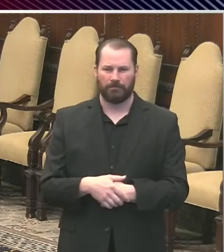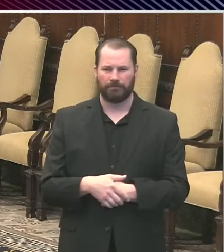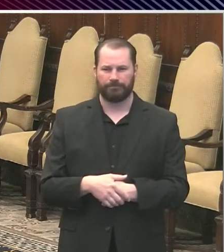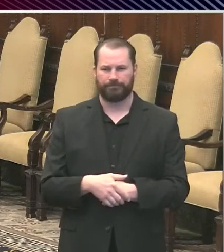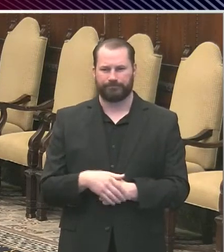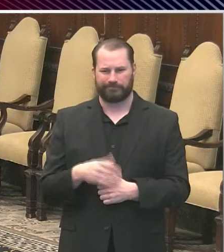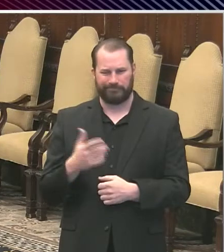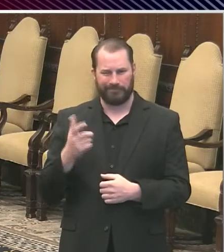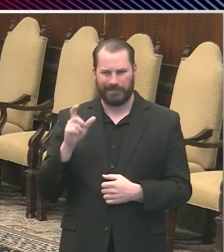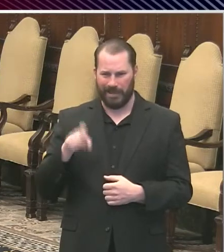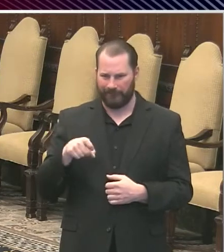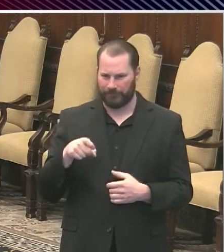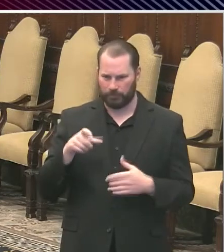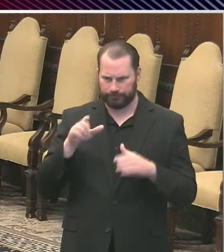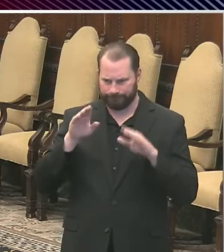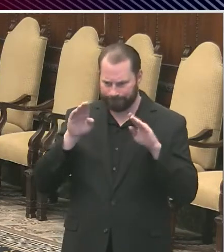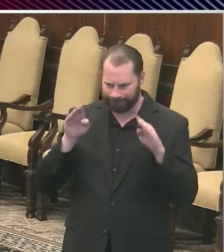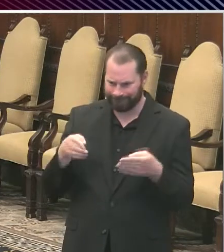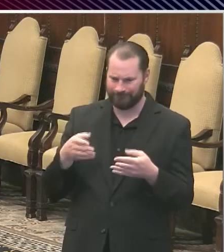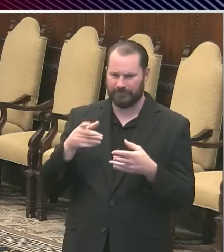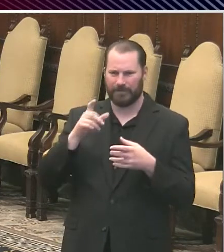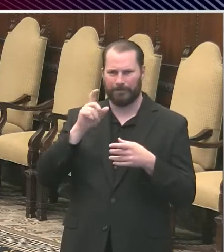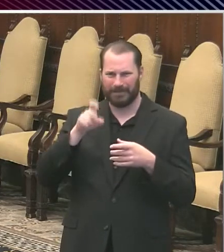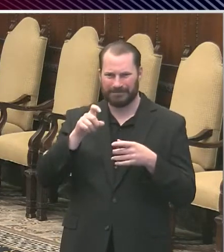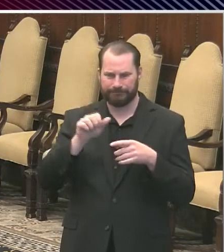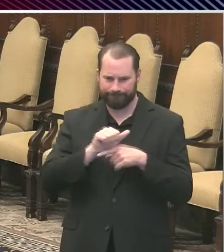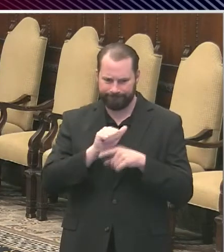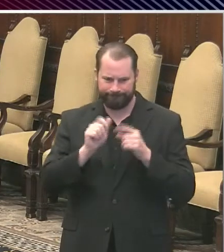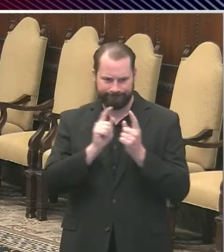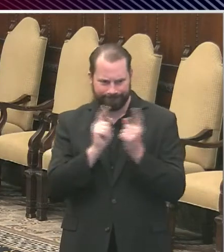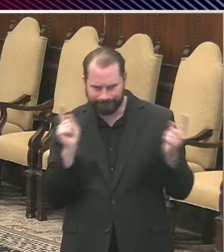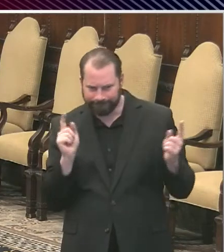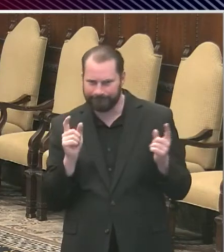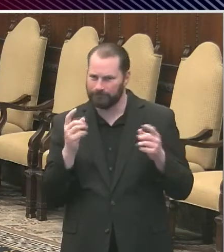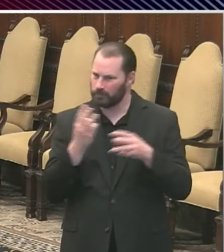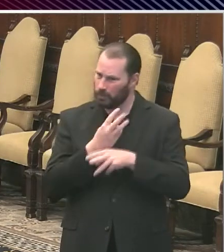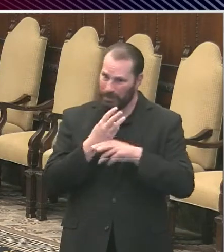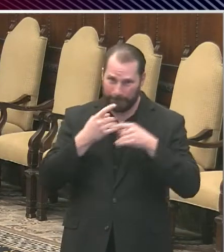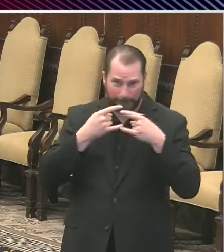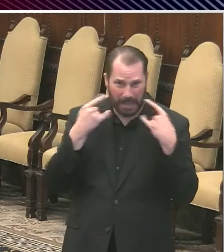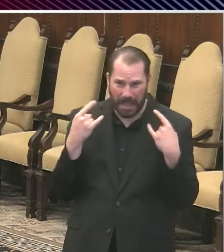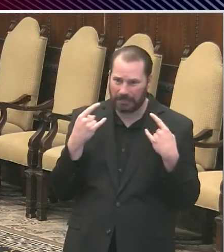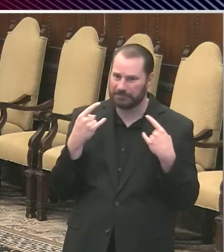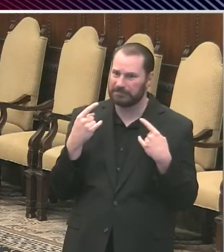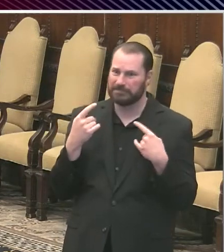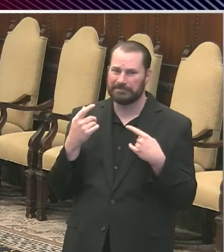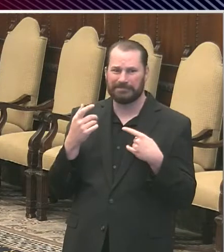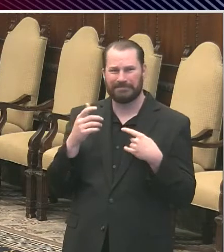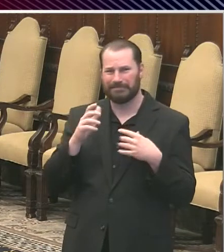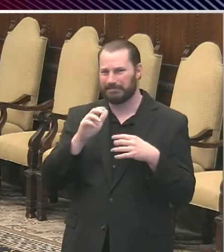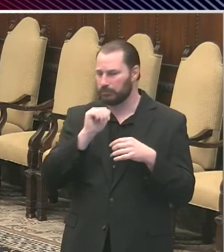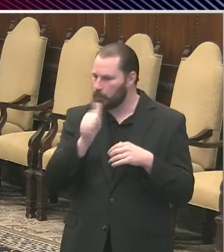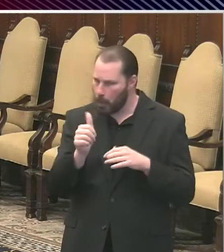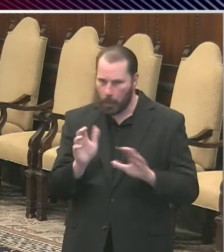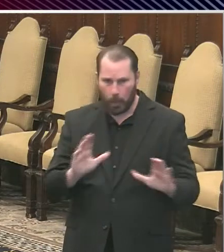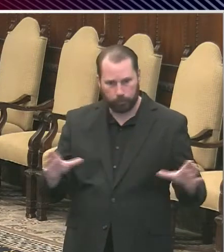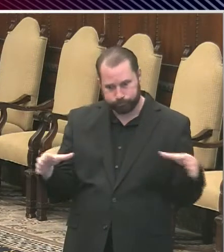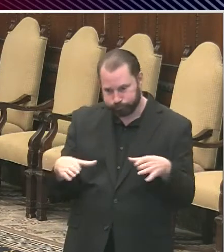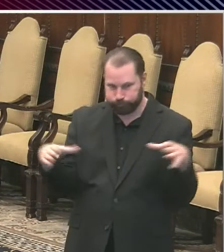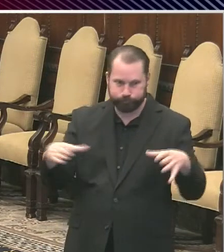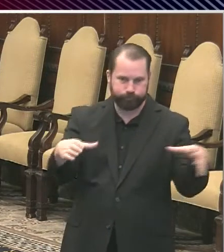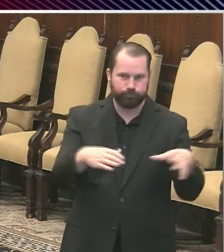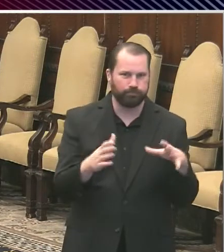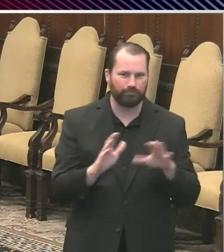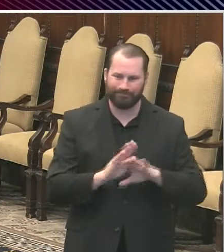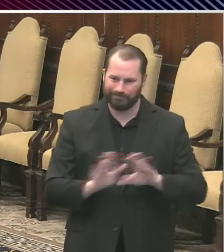socially distance. We have to wear masks. We cannot gather in groups, because the longer we do that, the longer it's going to take for us to get